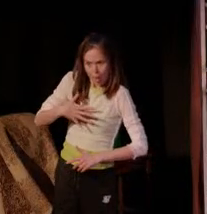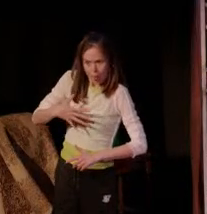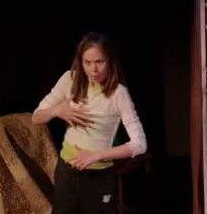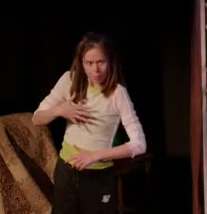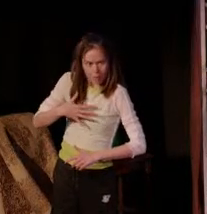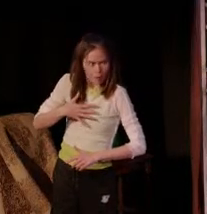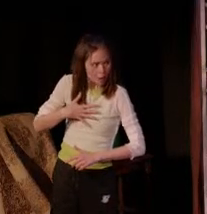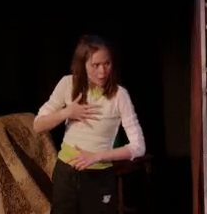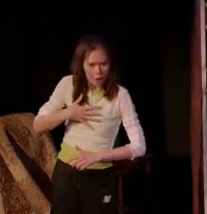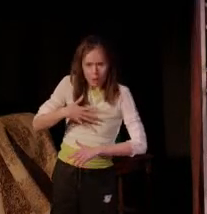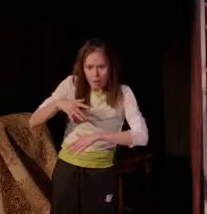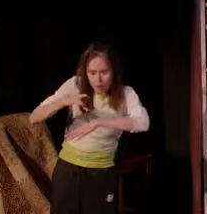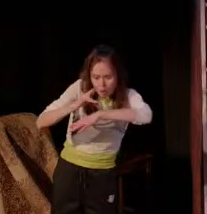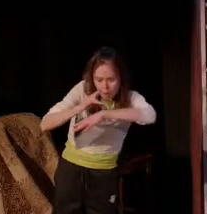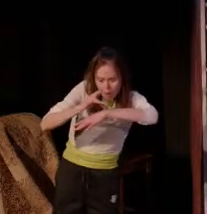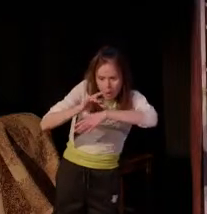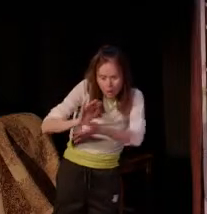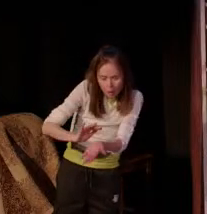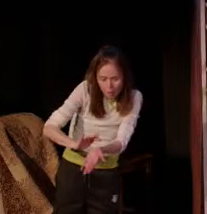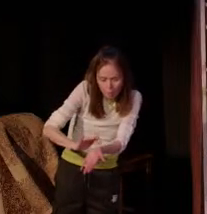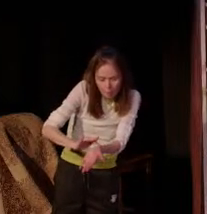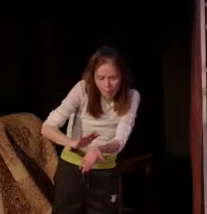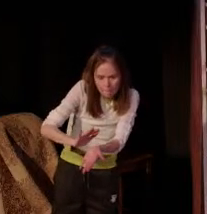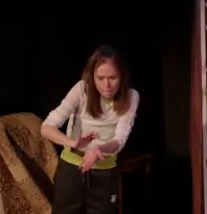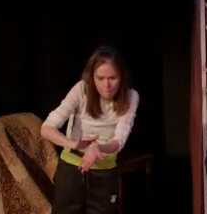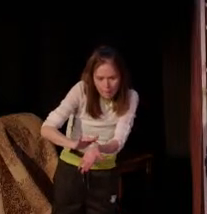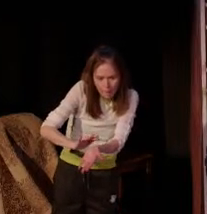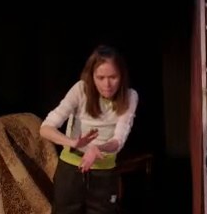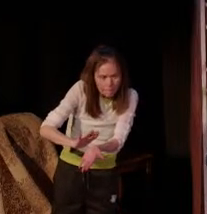her veins still not pump blood?